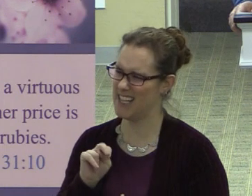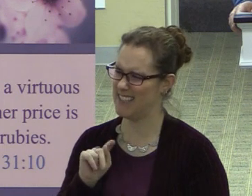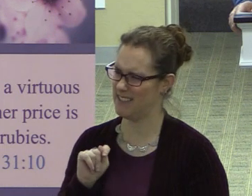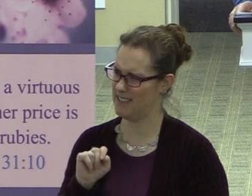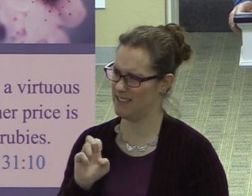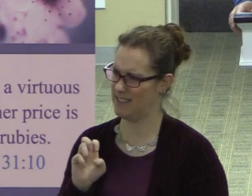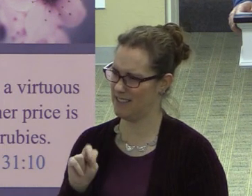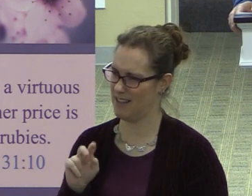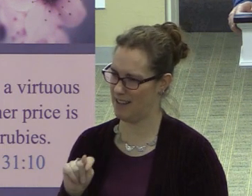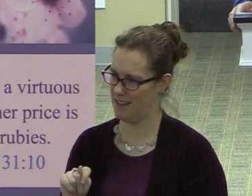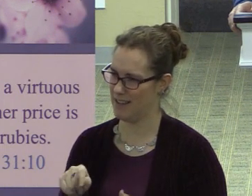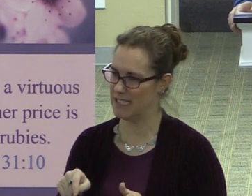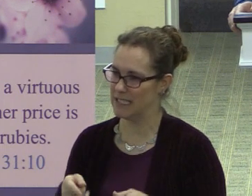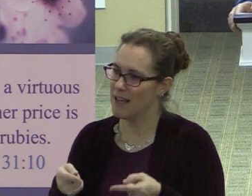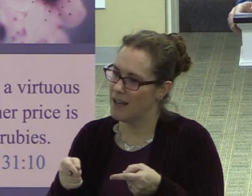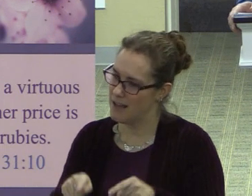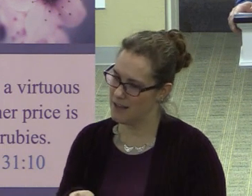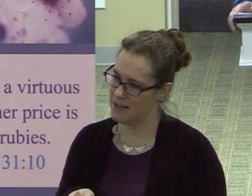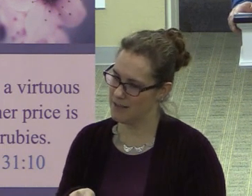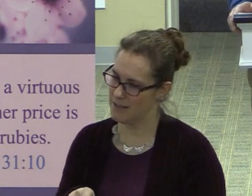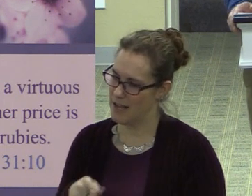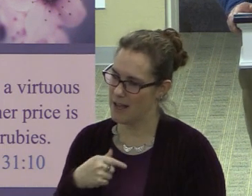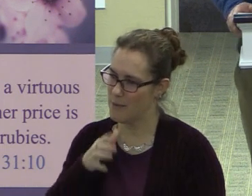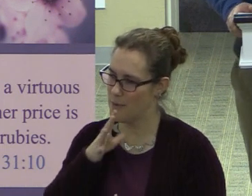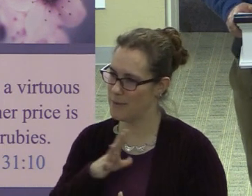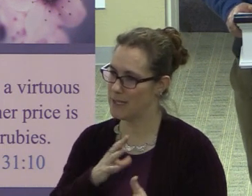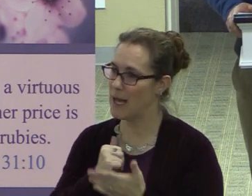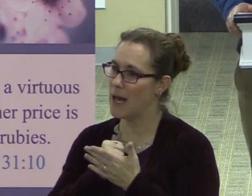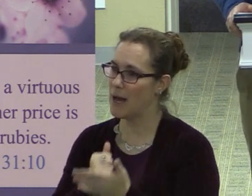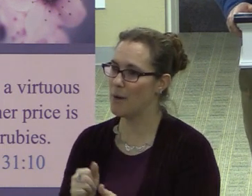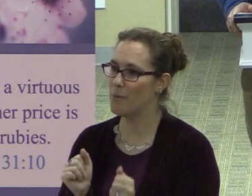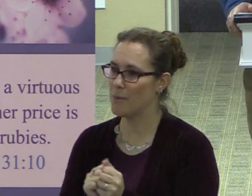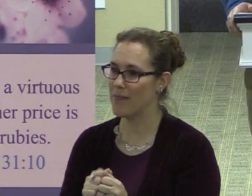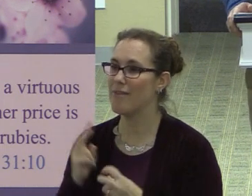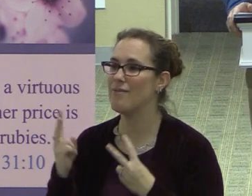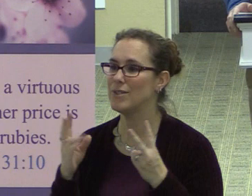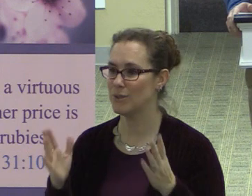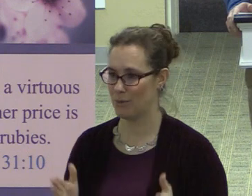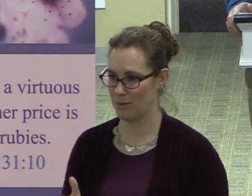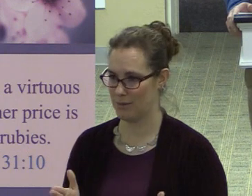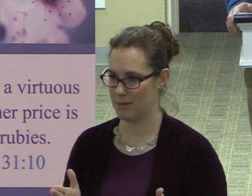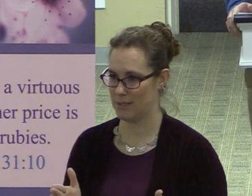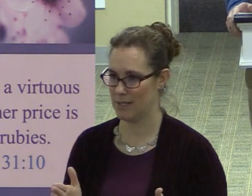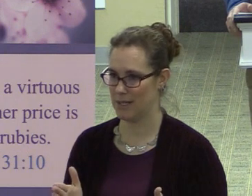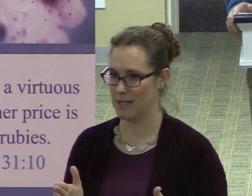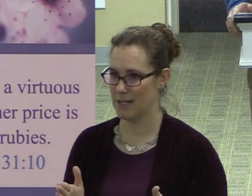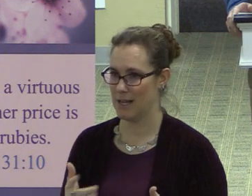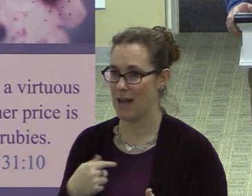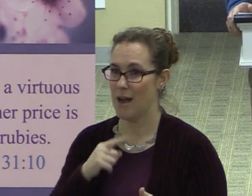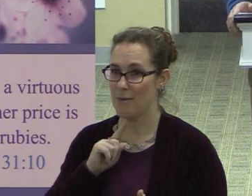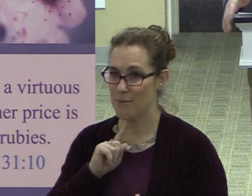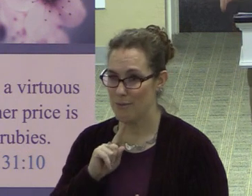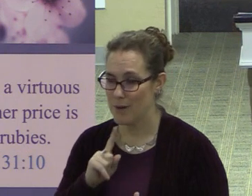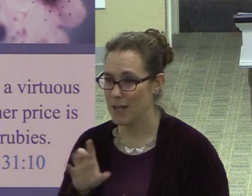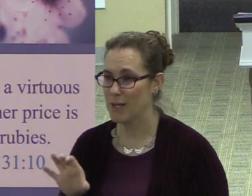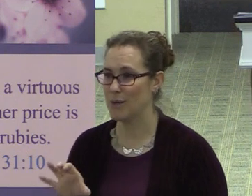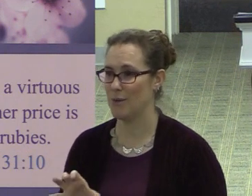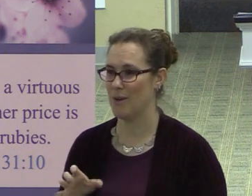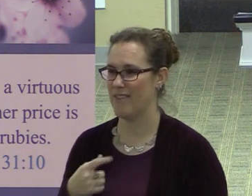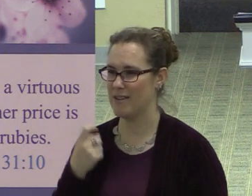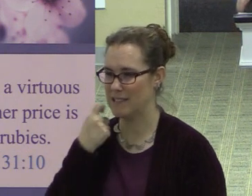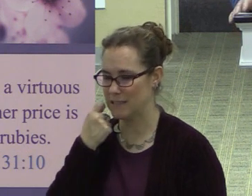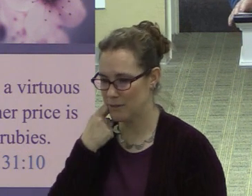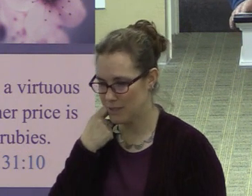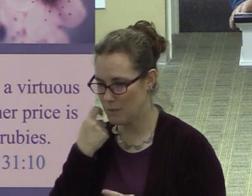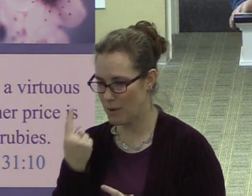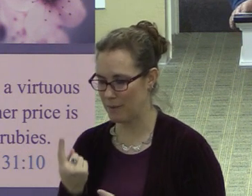takes place, but I definitely need the ladies' help with visitors. I really do. I've had a recent one.